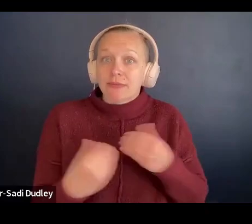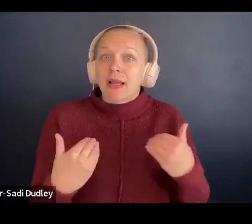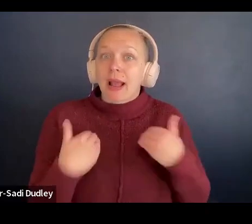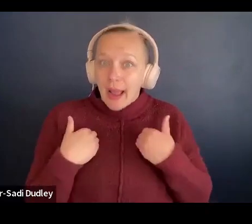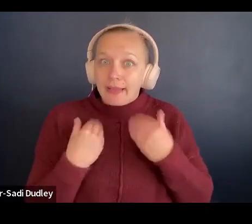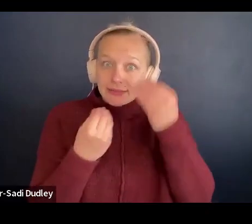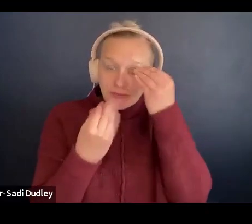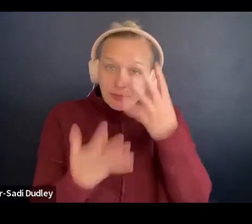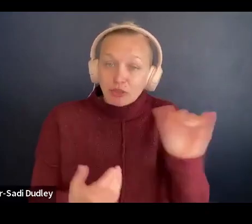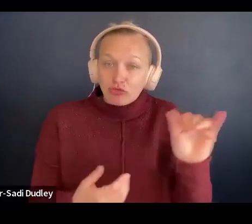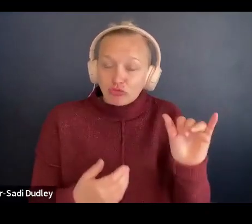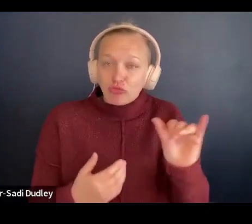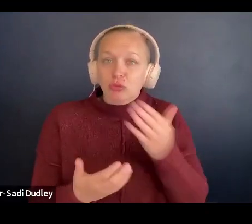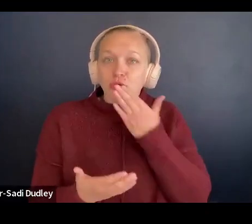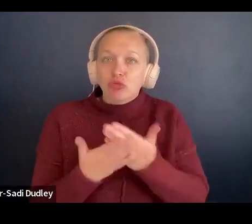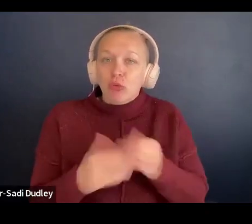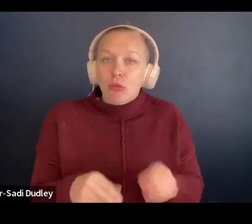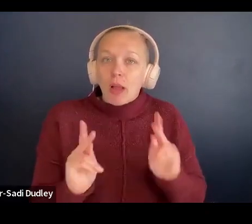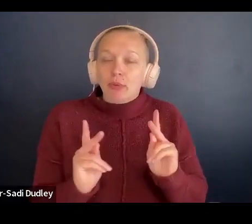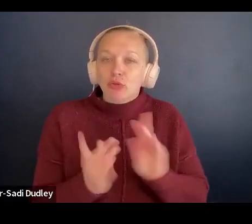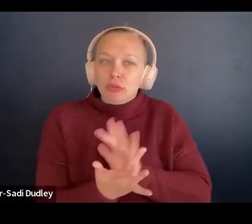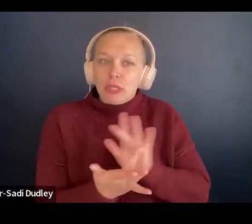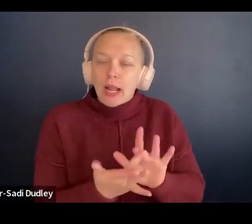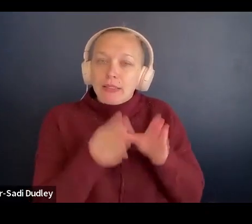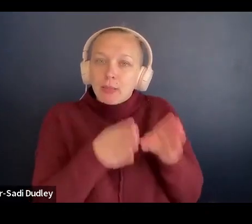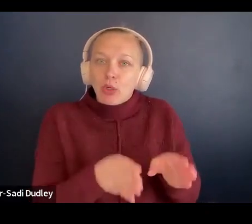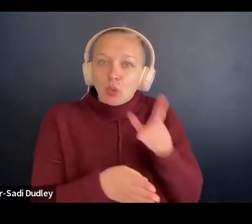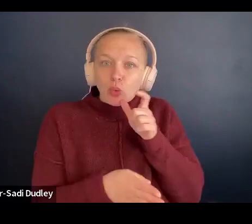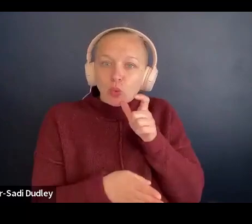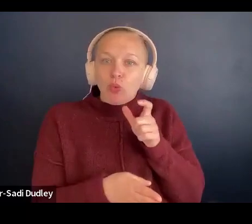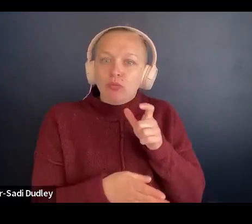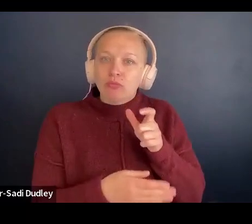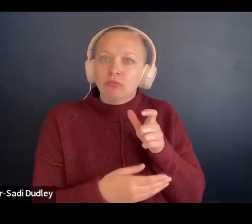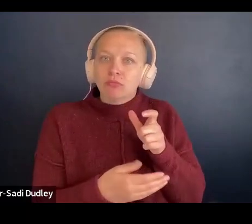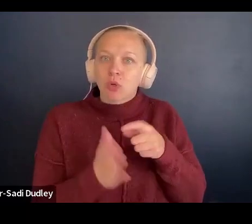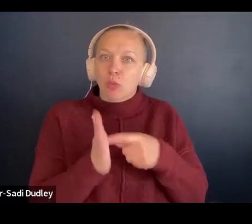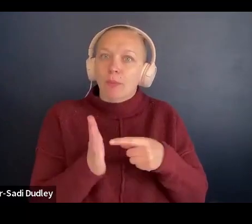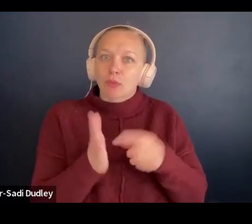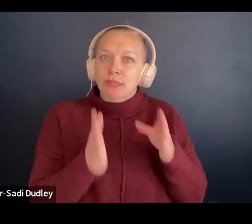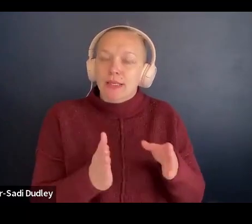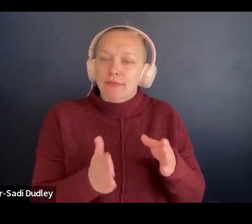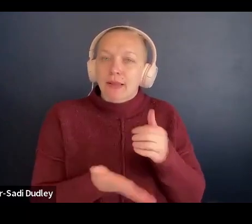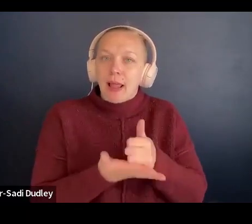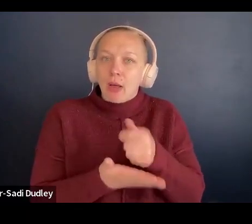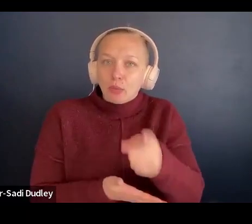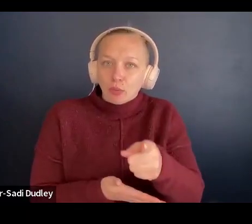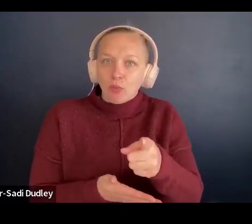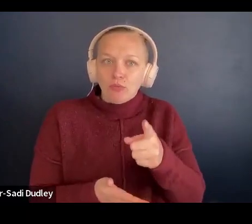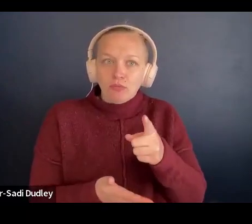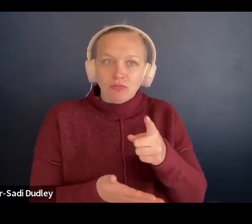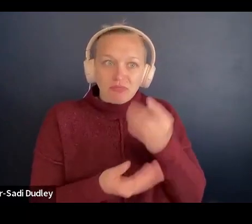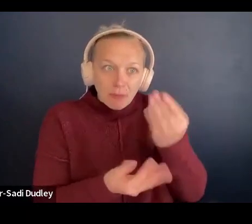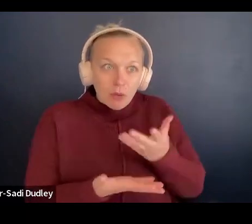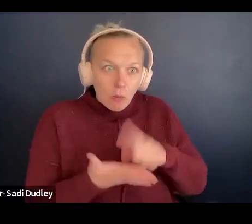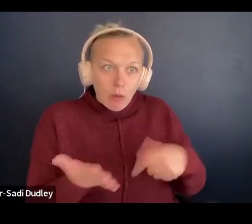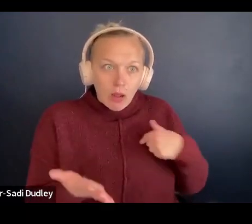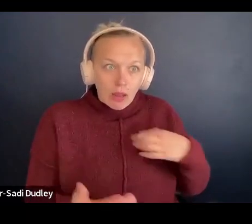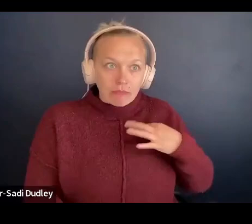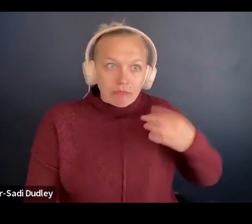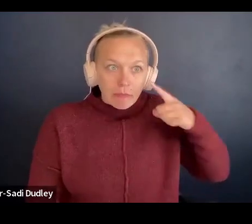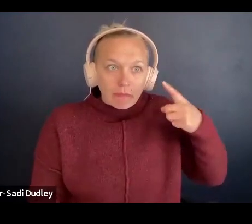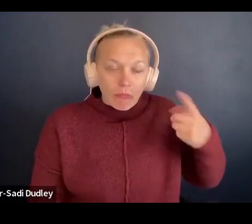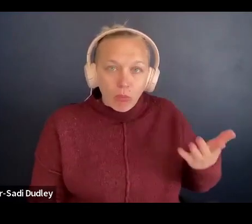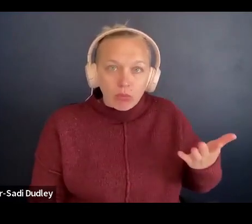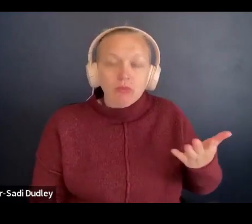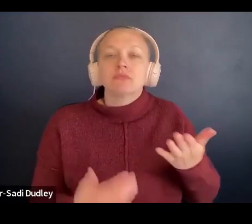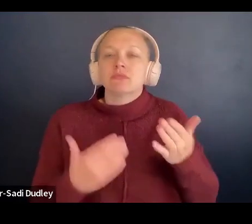to get in touch with a veteran service officer that can help you with what you're eligible for. Another